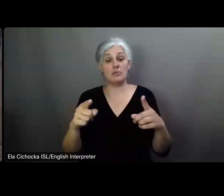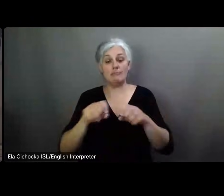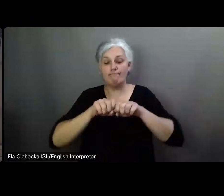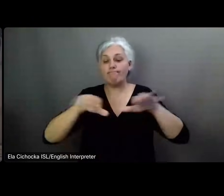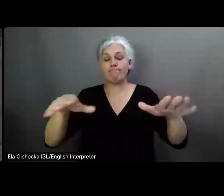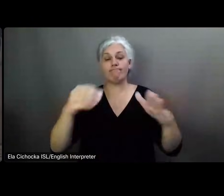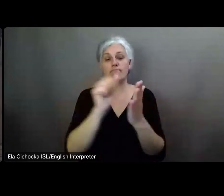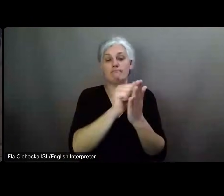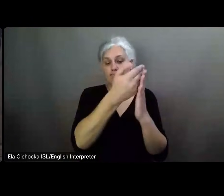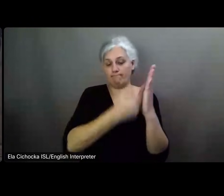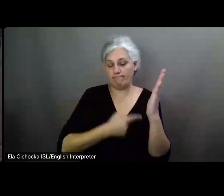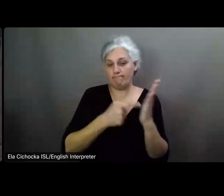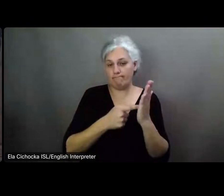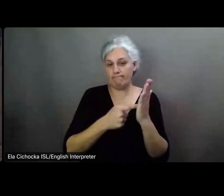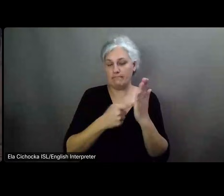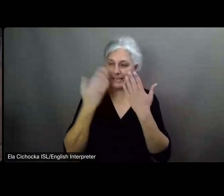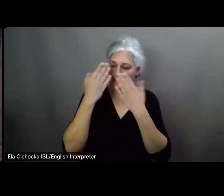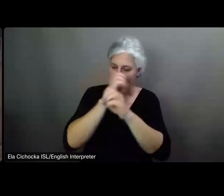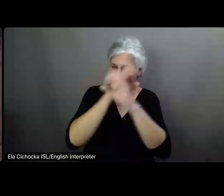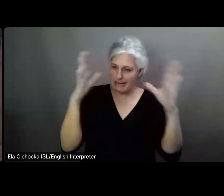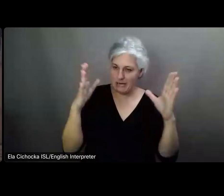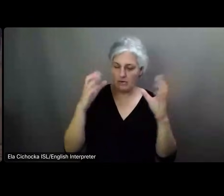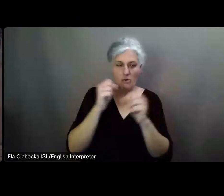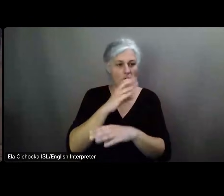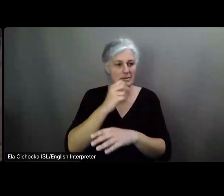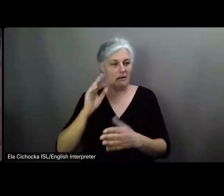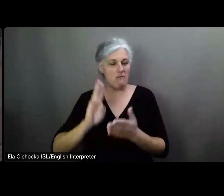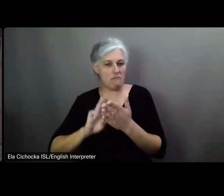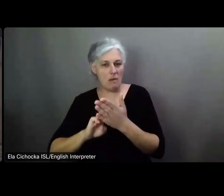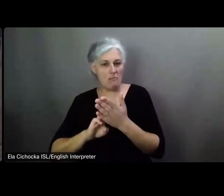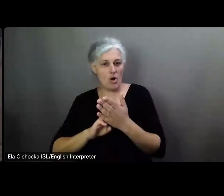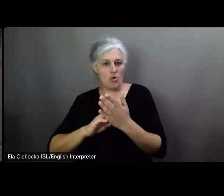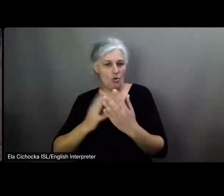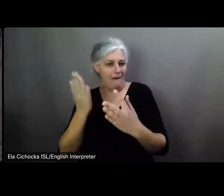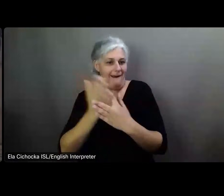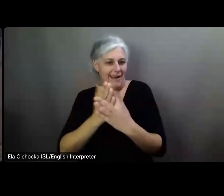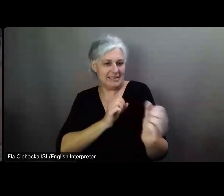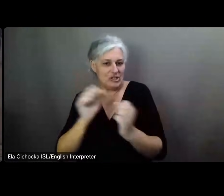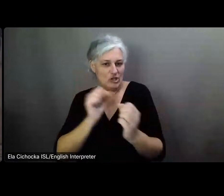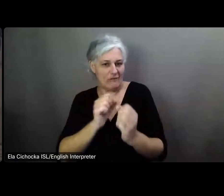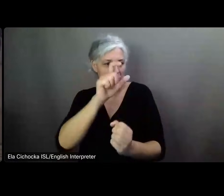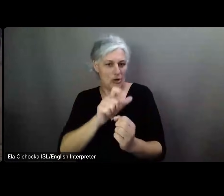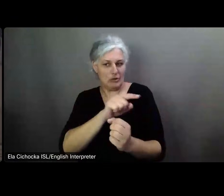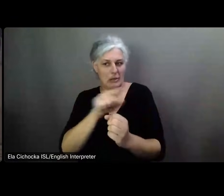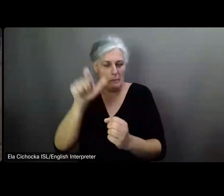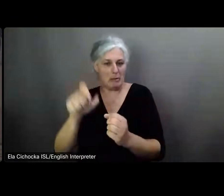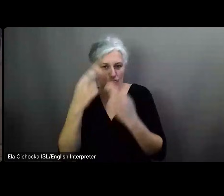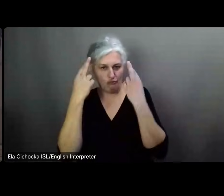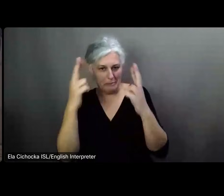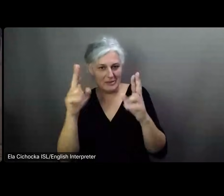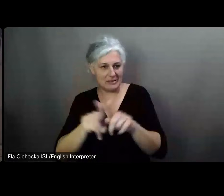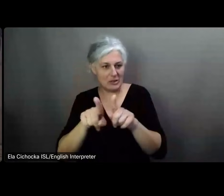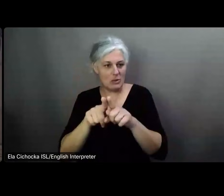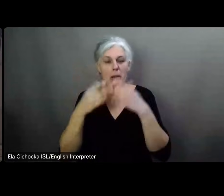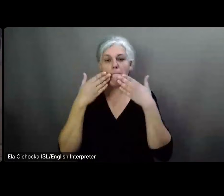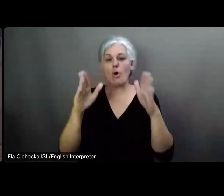clear signal to all our staff, wherever they may be in all those services, to patients, wherever they may present, and to the public, that the HSE